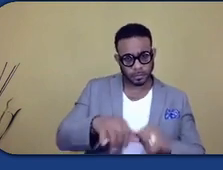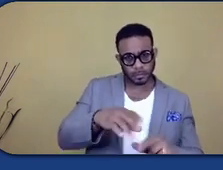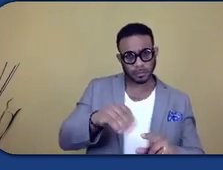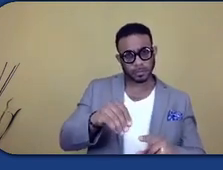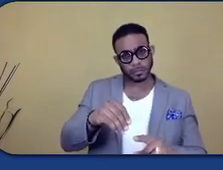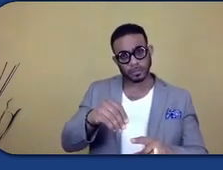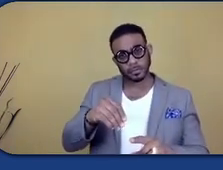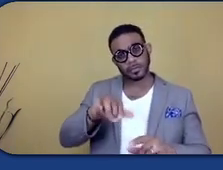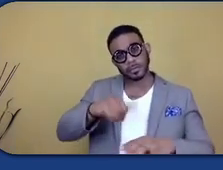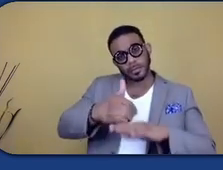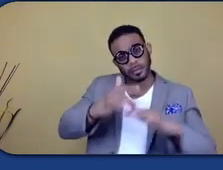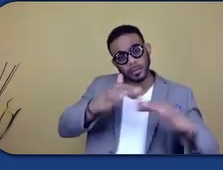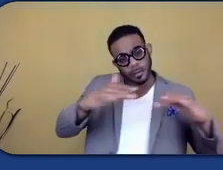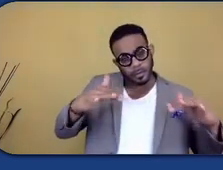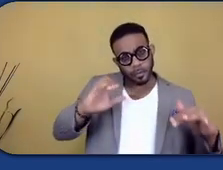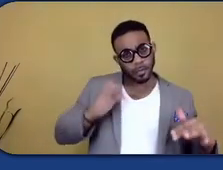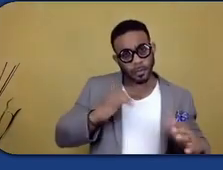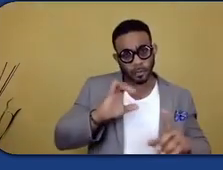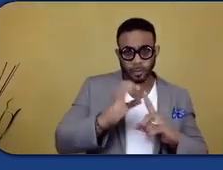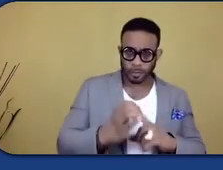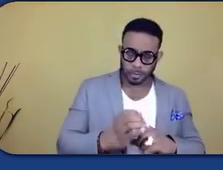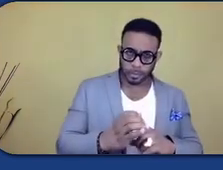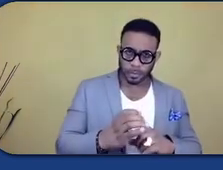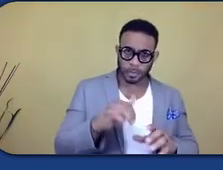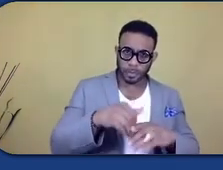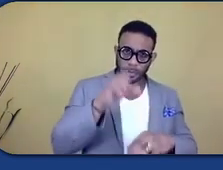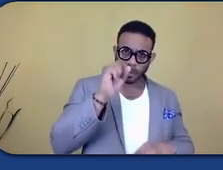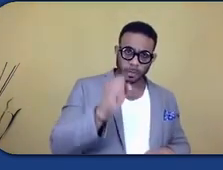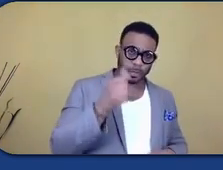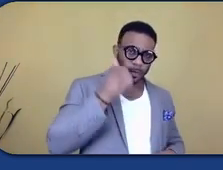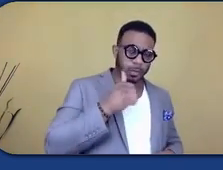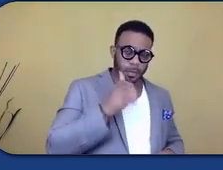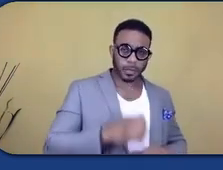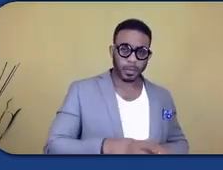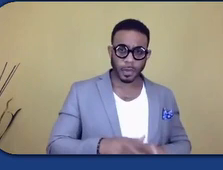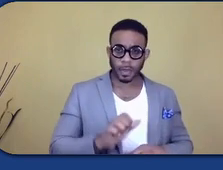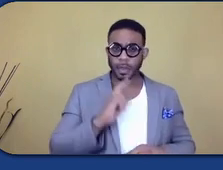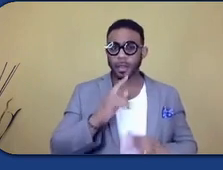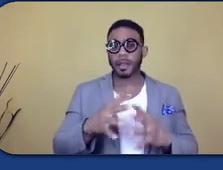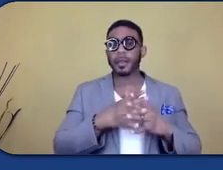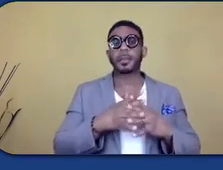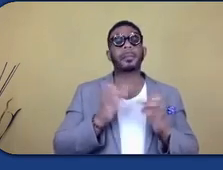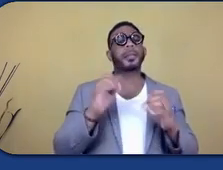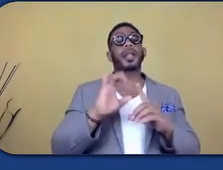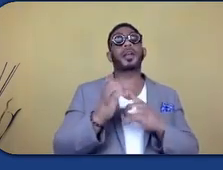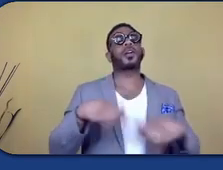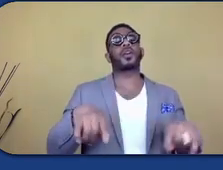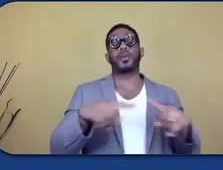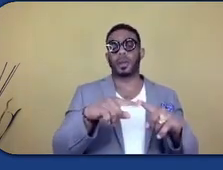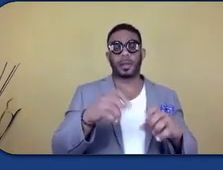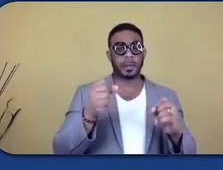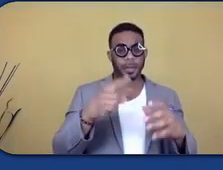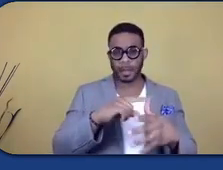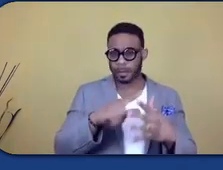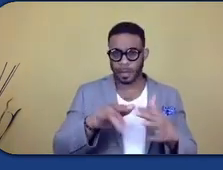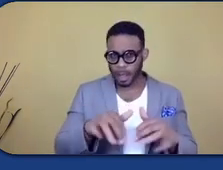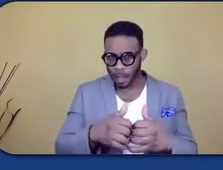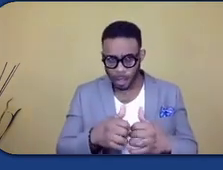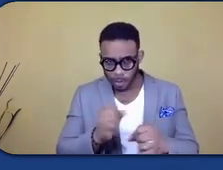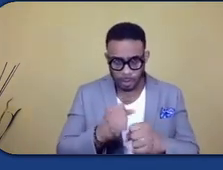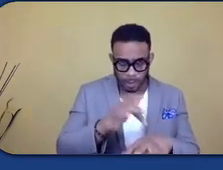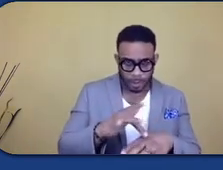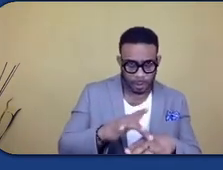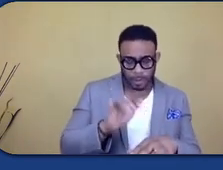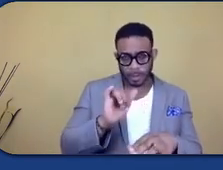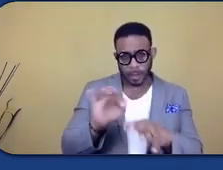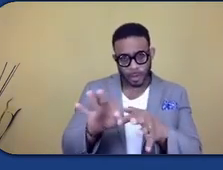socialize, and based on the diversity of our culture around in South Sudan. There are many cultures around, there are many tribes,